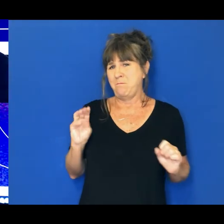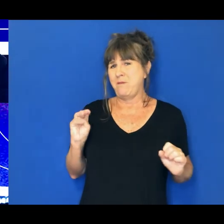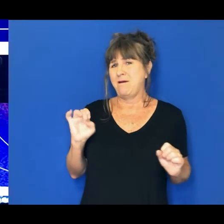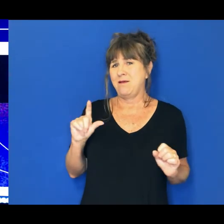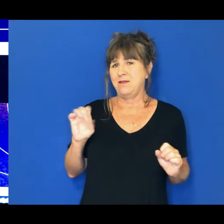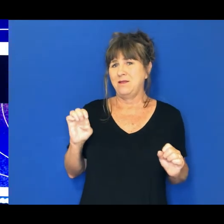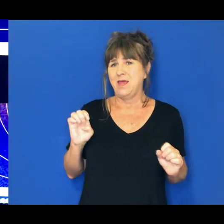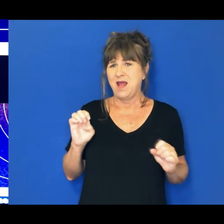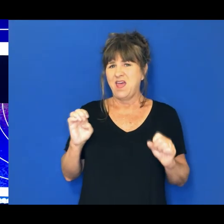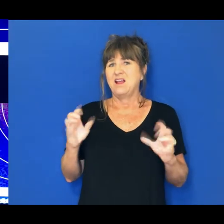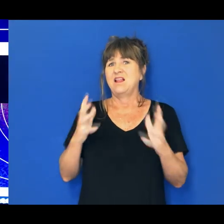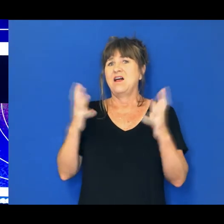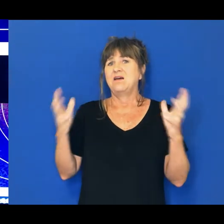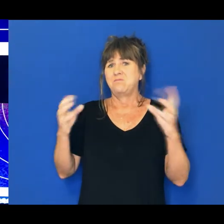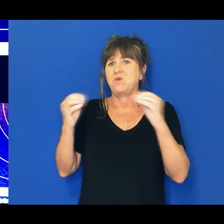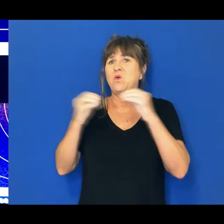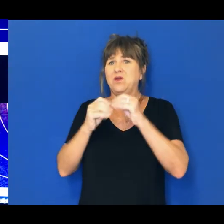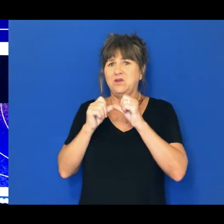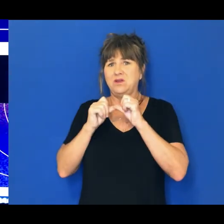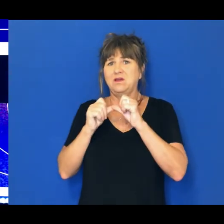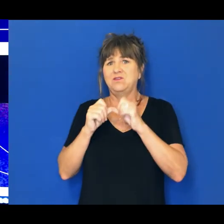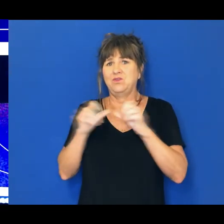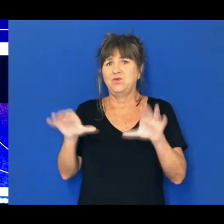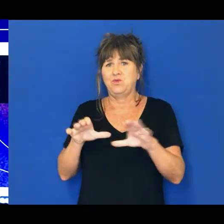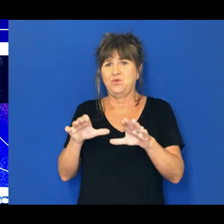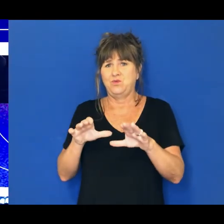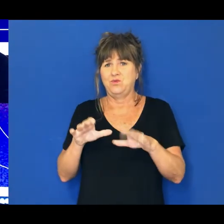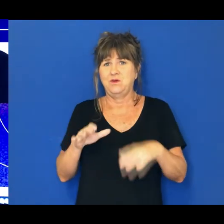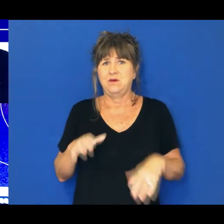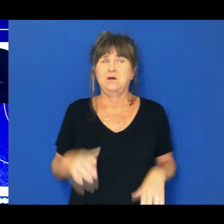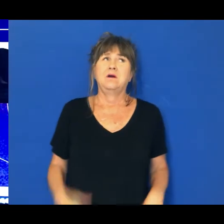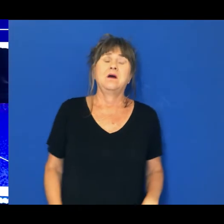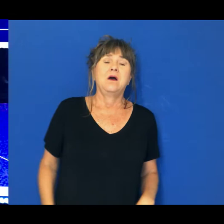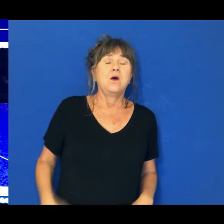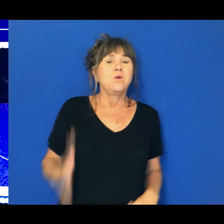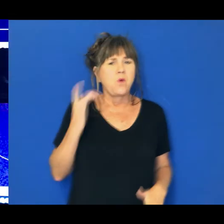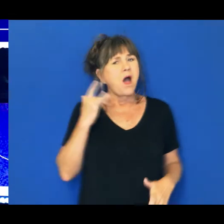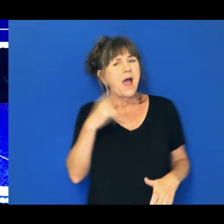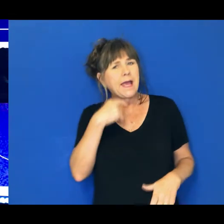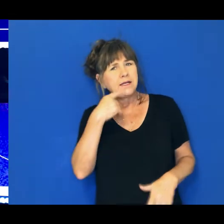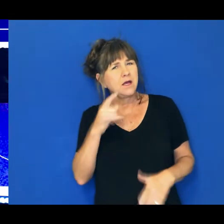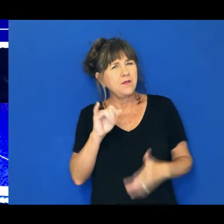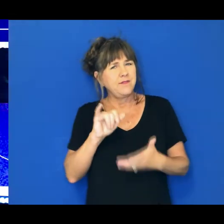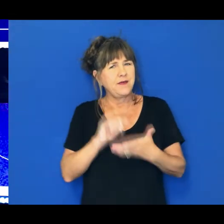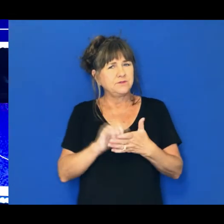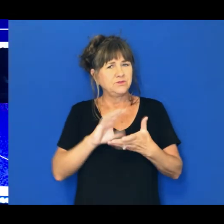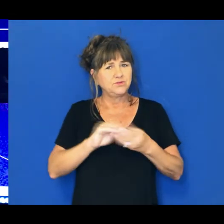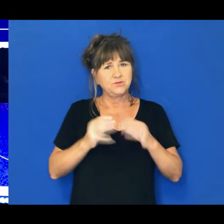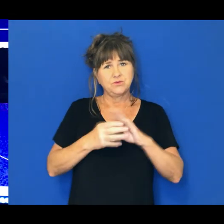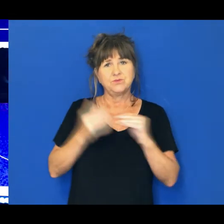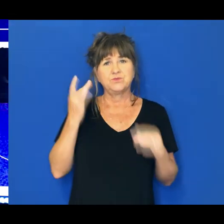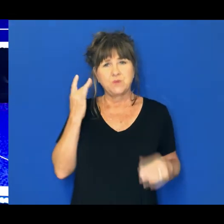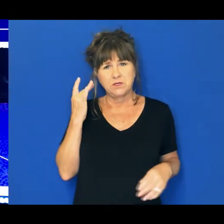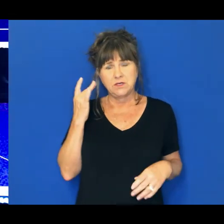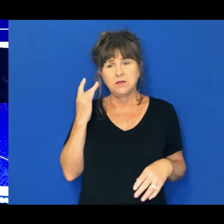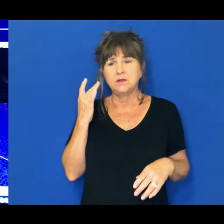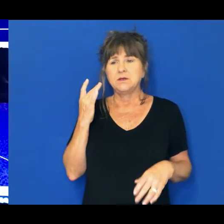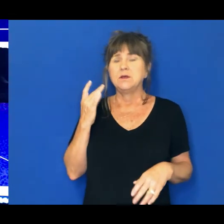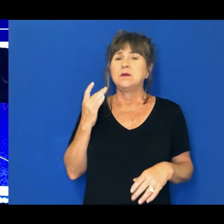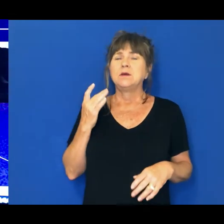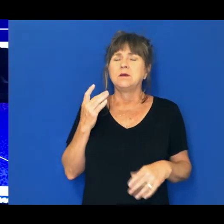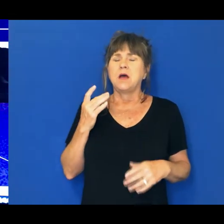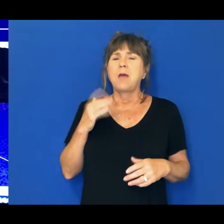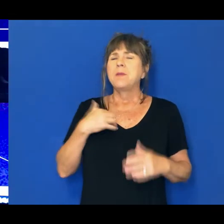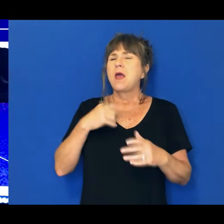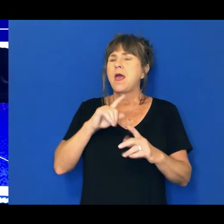I had so much more to continue. You with me so far? Here's why I'm telling you the story. Because I want to answer these questions. Why did God give us the Holy